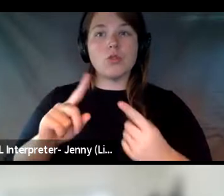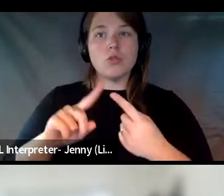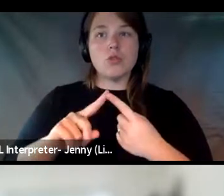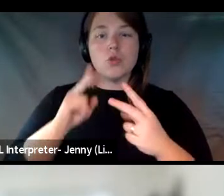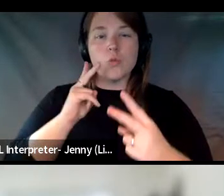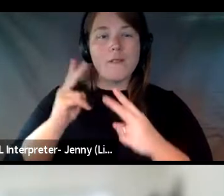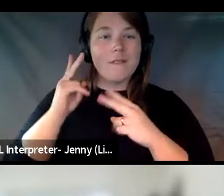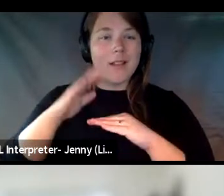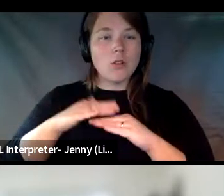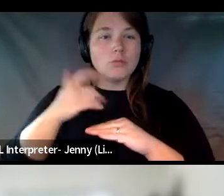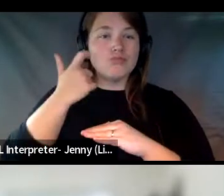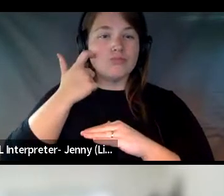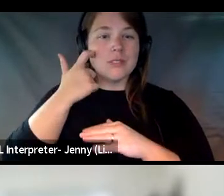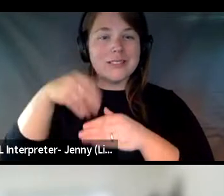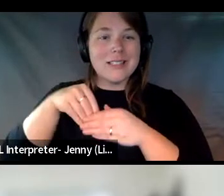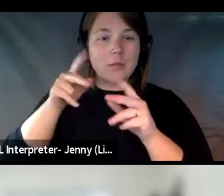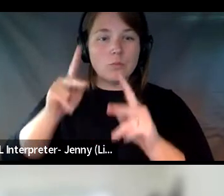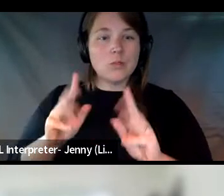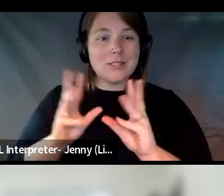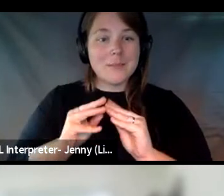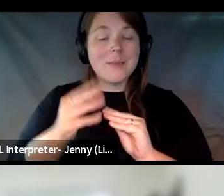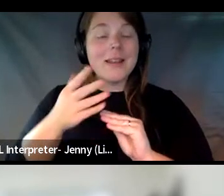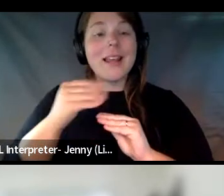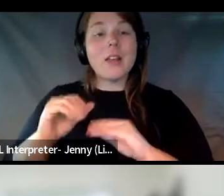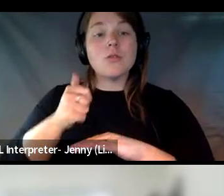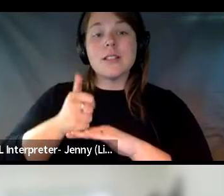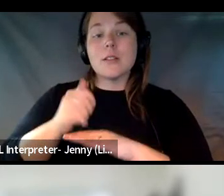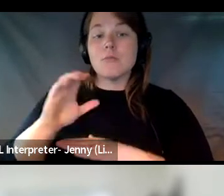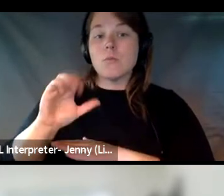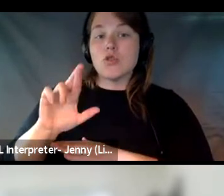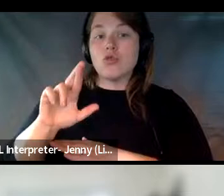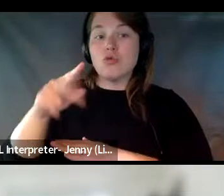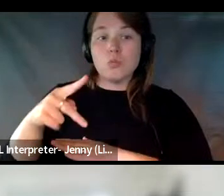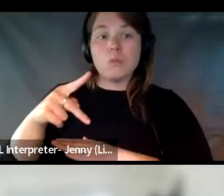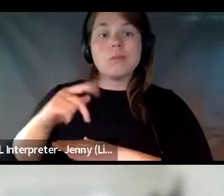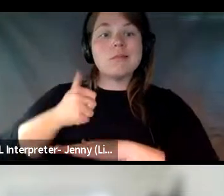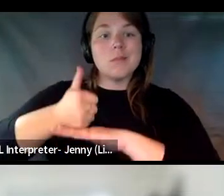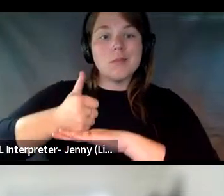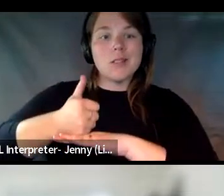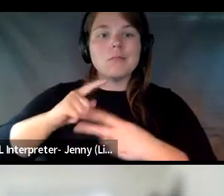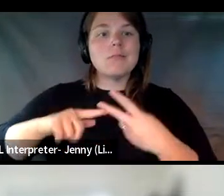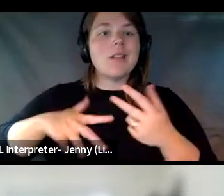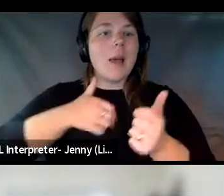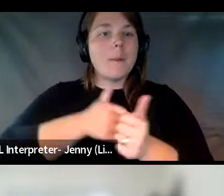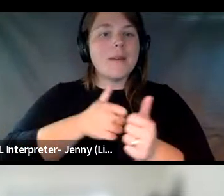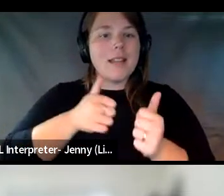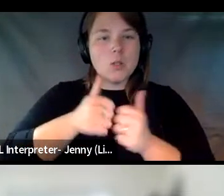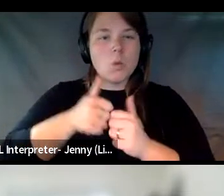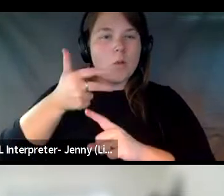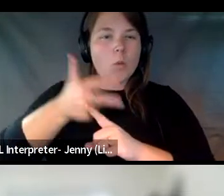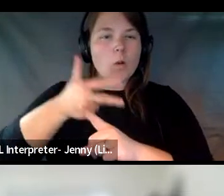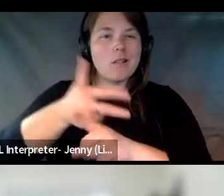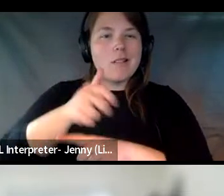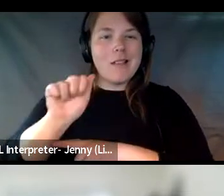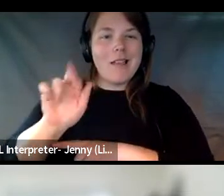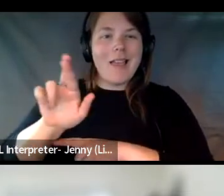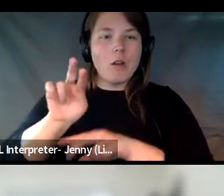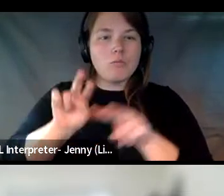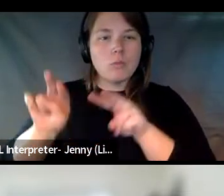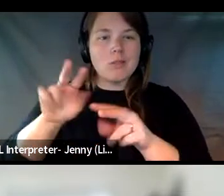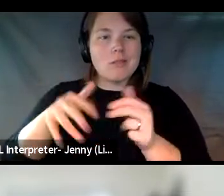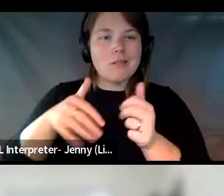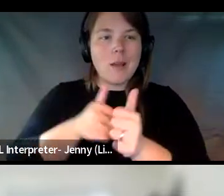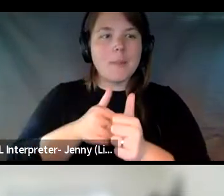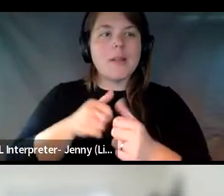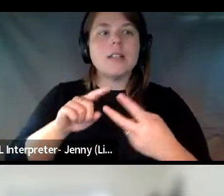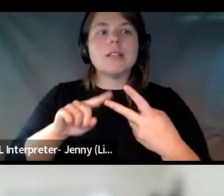and to discuss SERP implementation, updates, and quarterly air monitoring updates. And I apologize